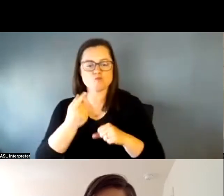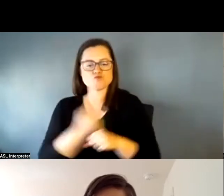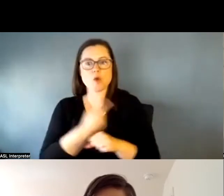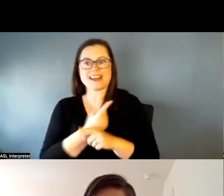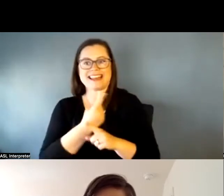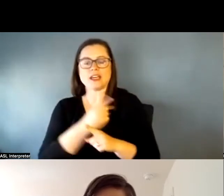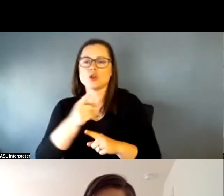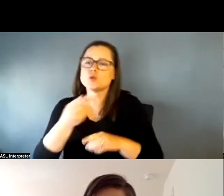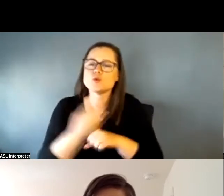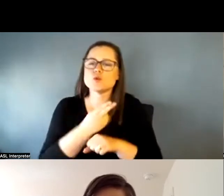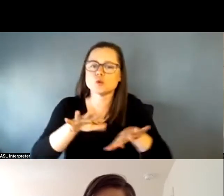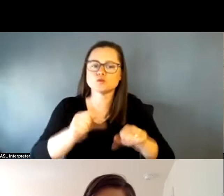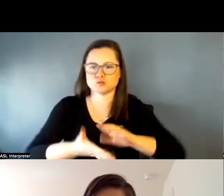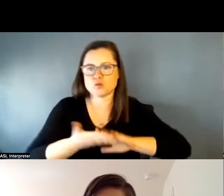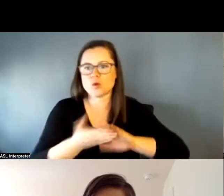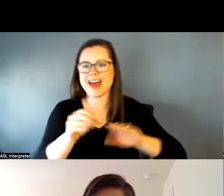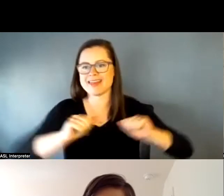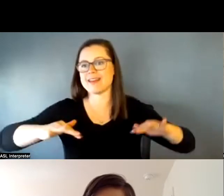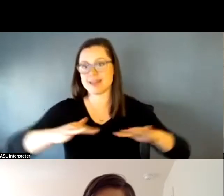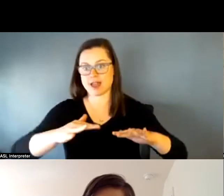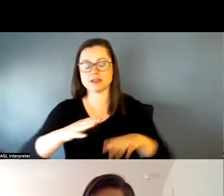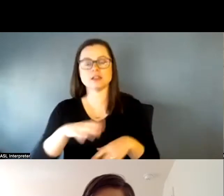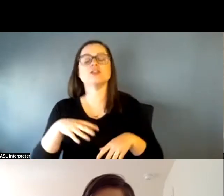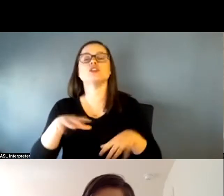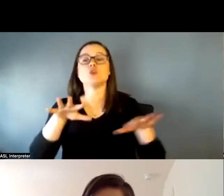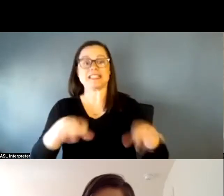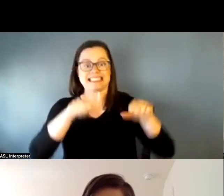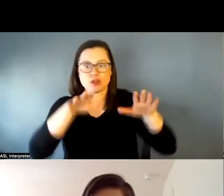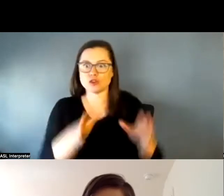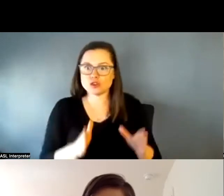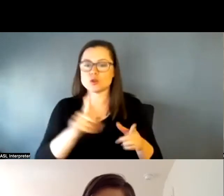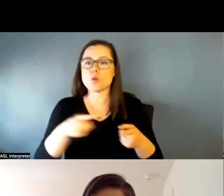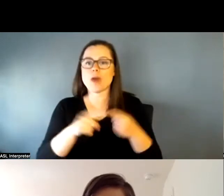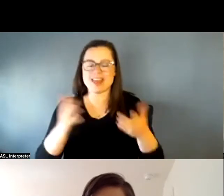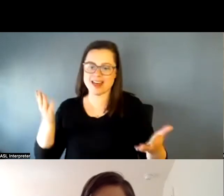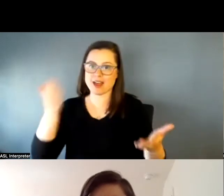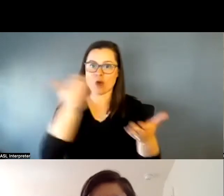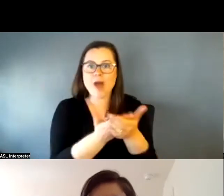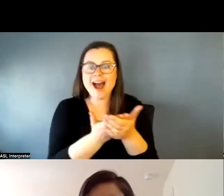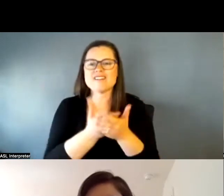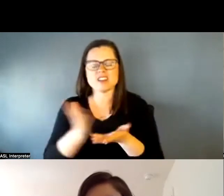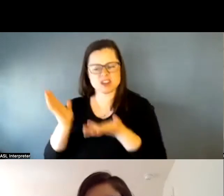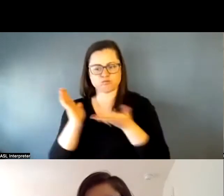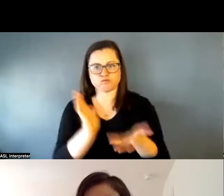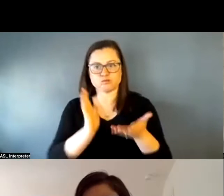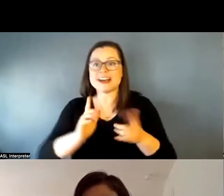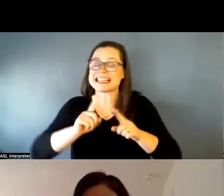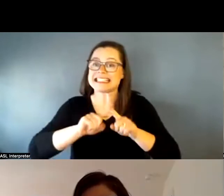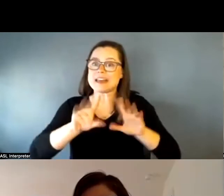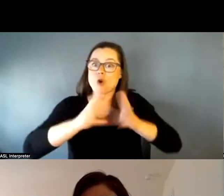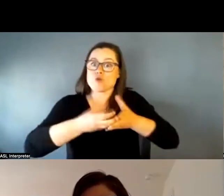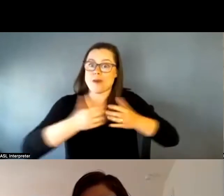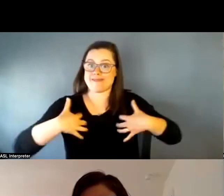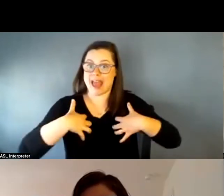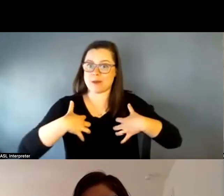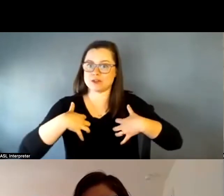was. So as they came here, they brought a whole cohort of different animals, all at once. Not that they